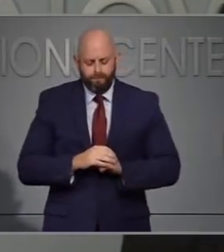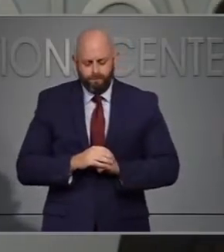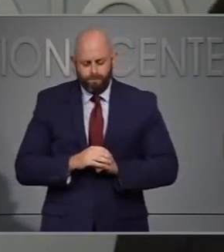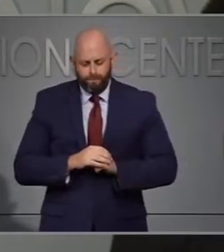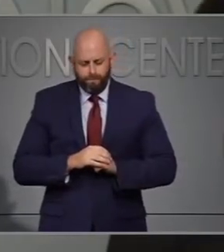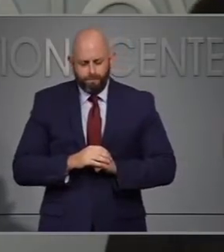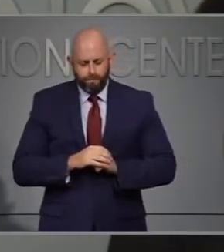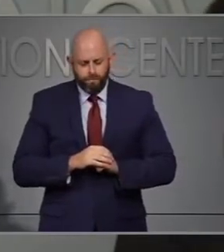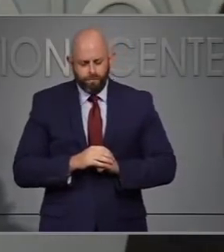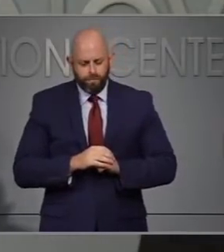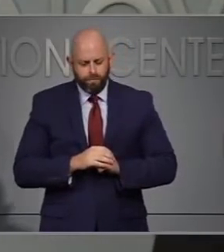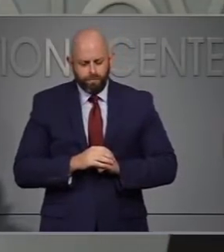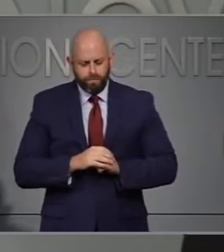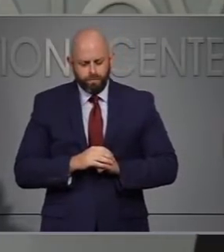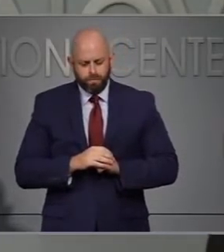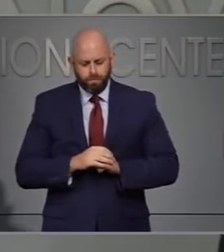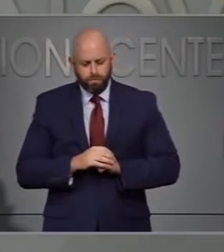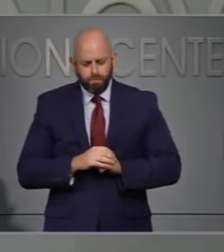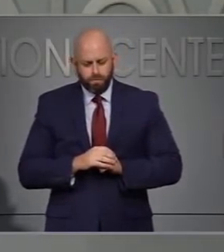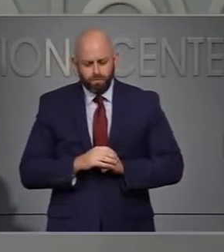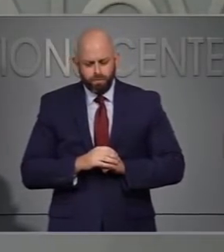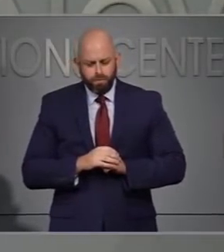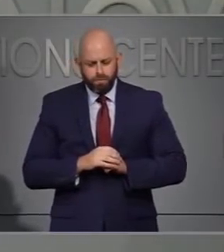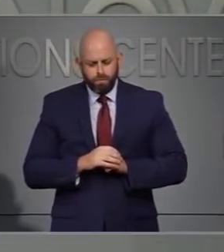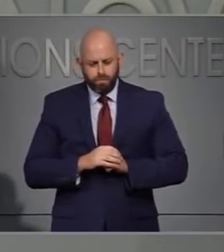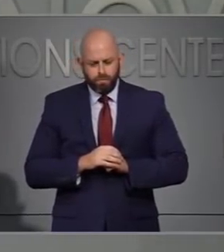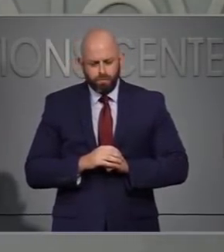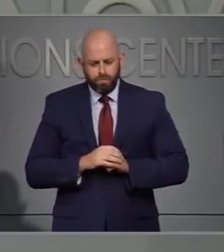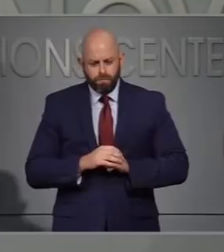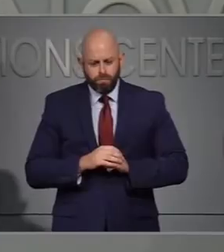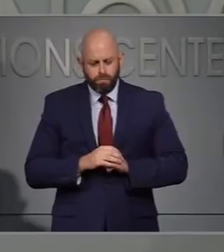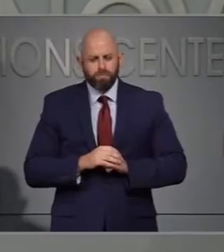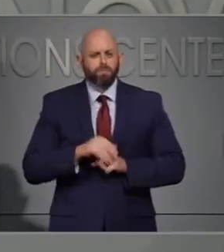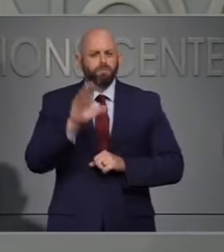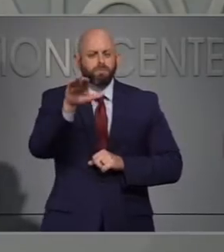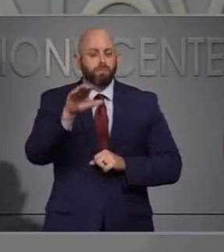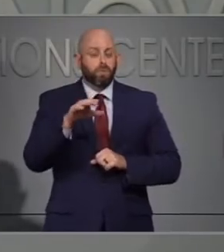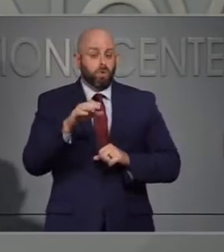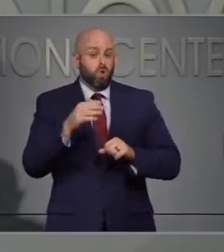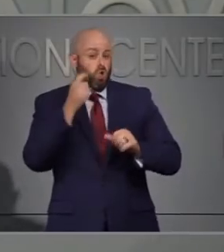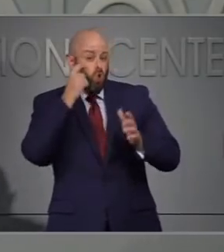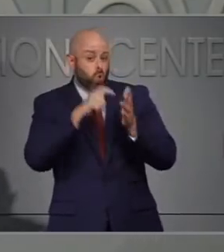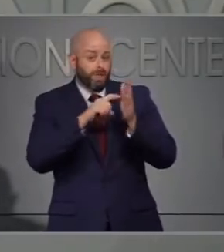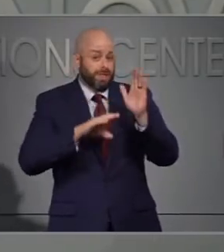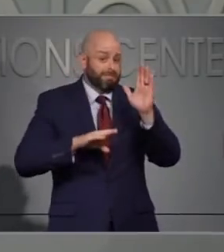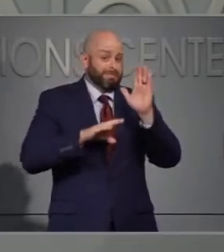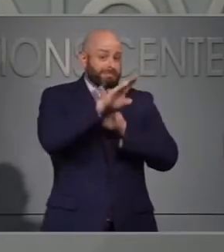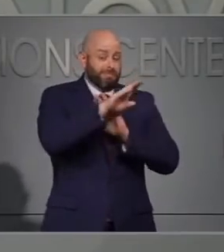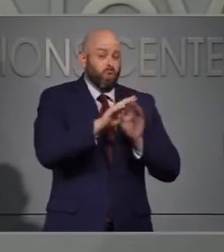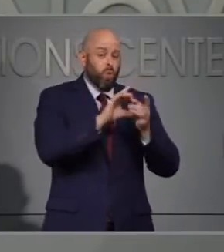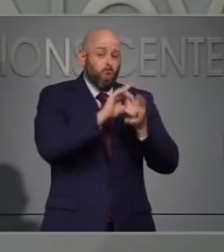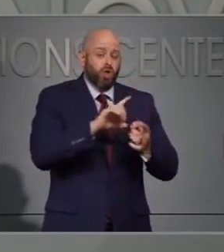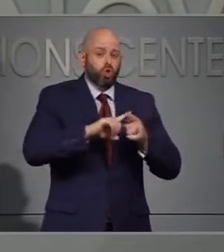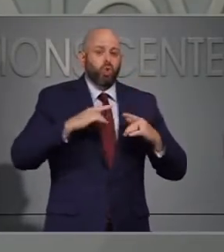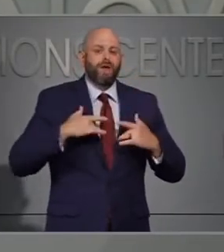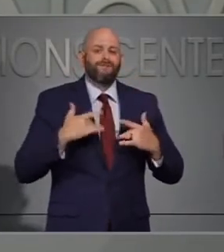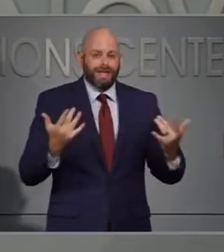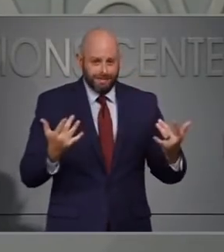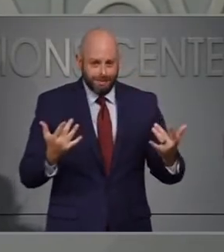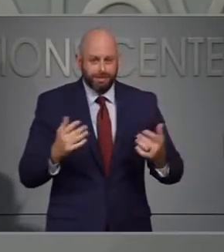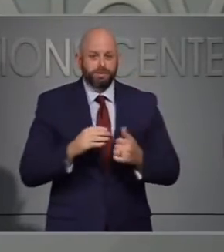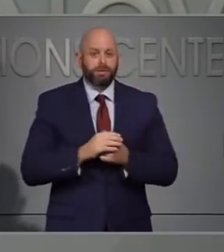seeing any increases that can be traced to any specific event, such as either the events at